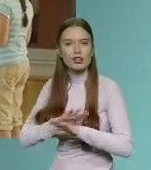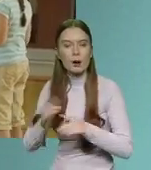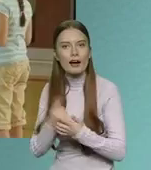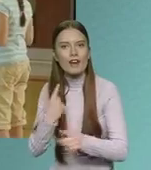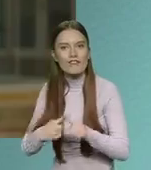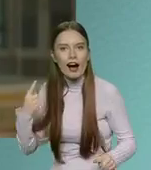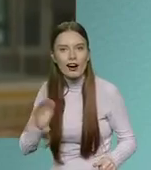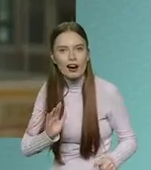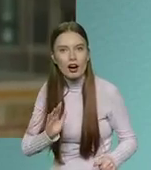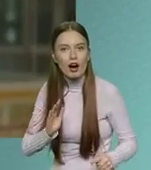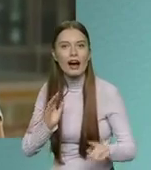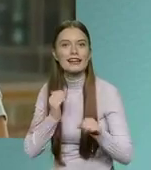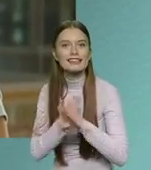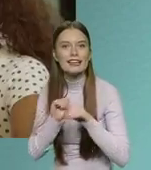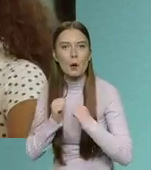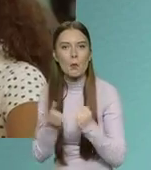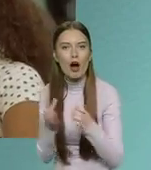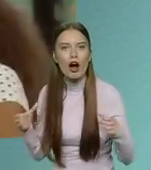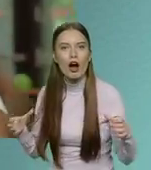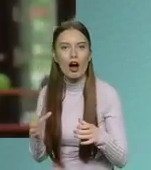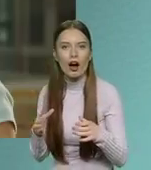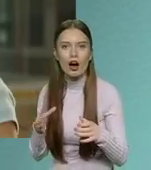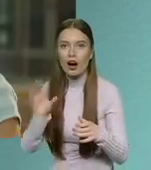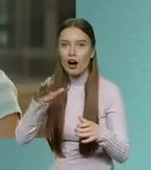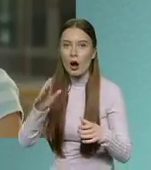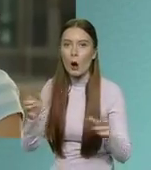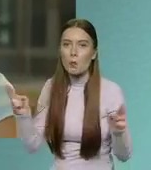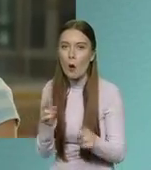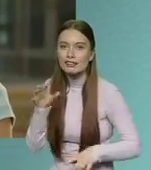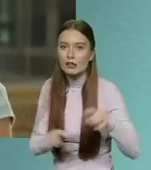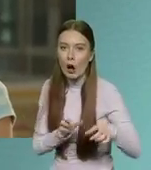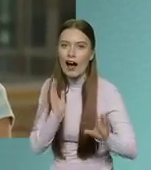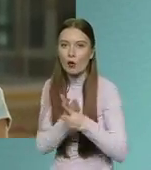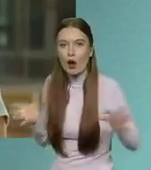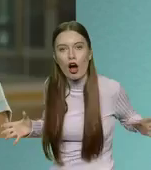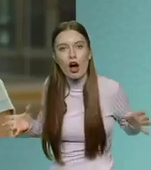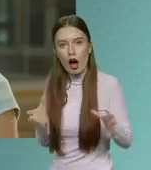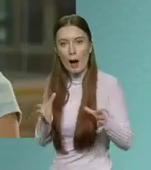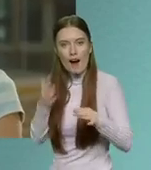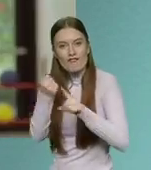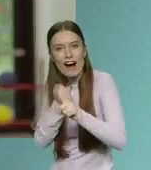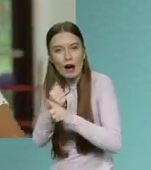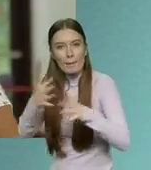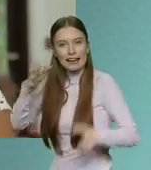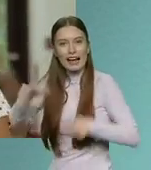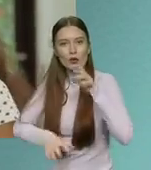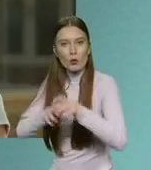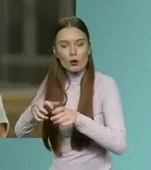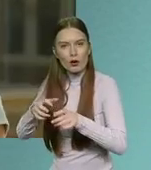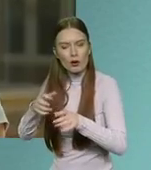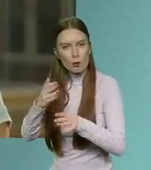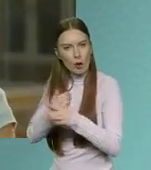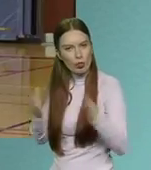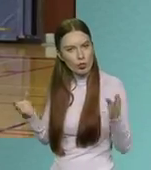being fast. It's about teamwork. Riley, smaller dinosaurs had to work together to fight off bigger ones. Work together,